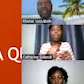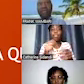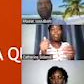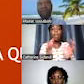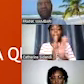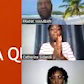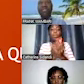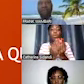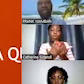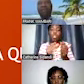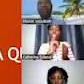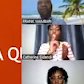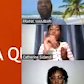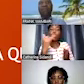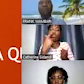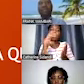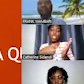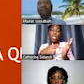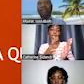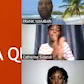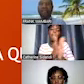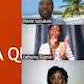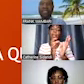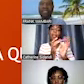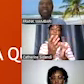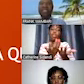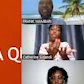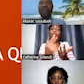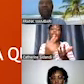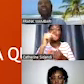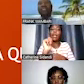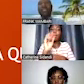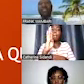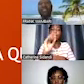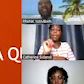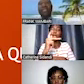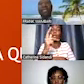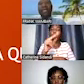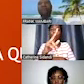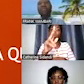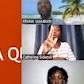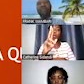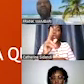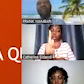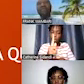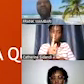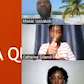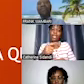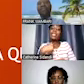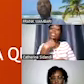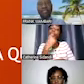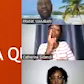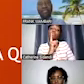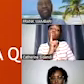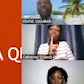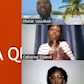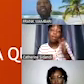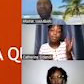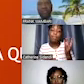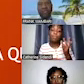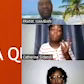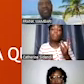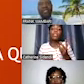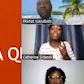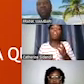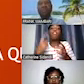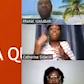those who read the Bible, chapter 3, verse 17, which says that even though the fig tree does not produce and